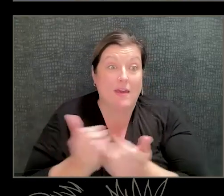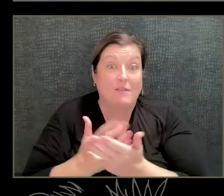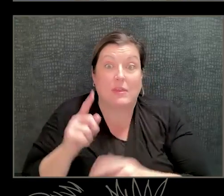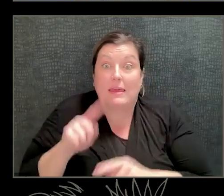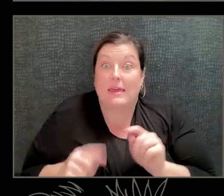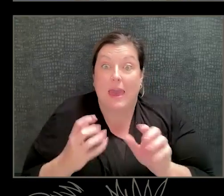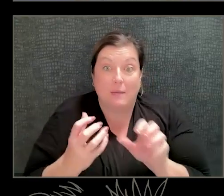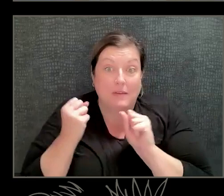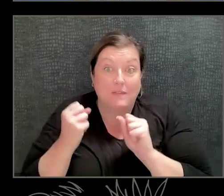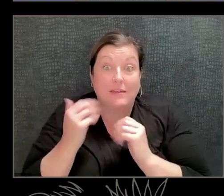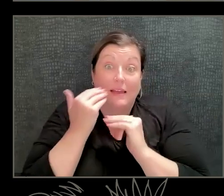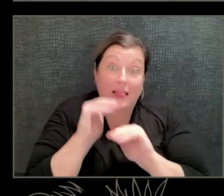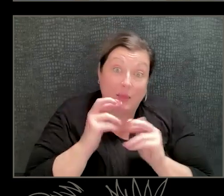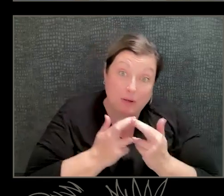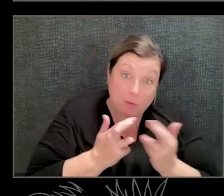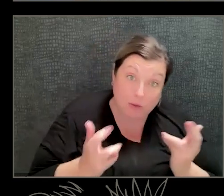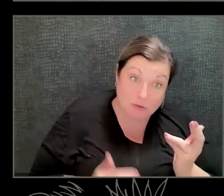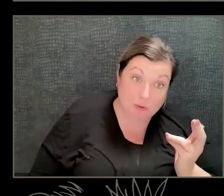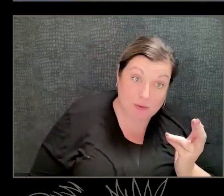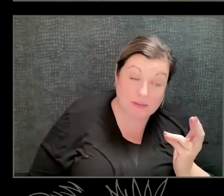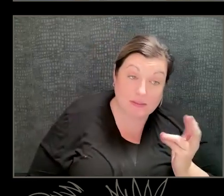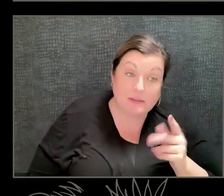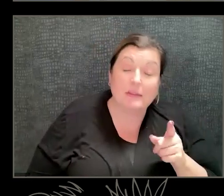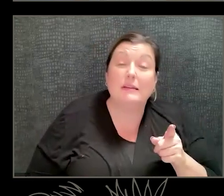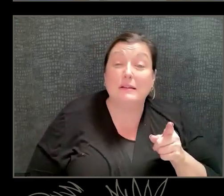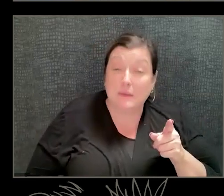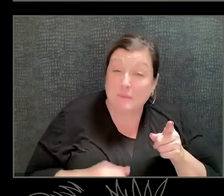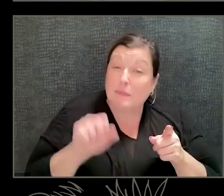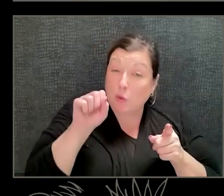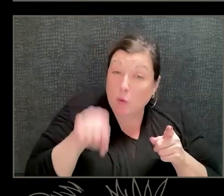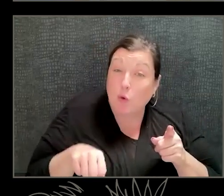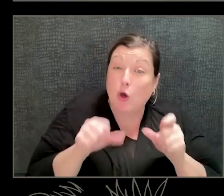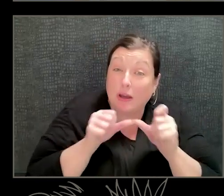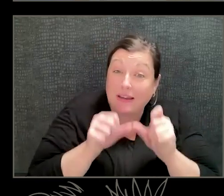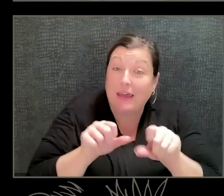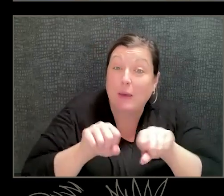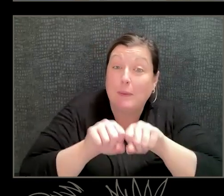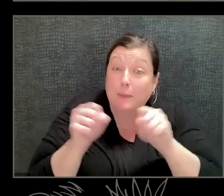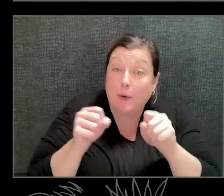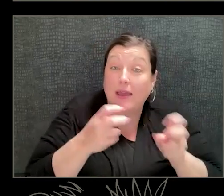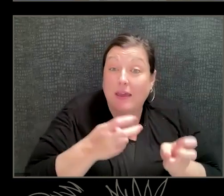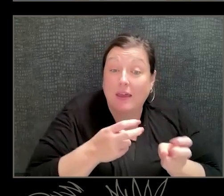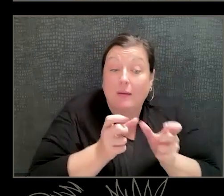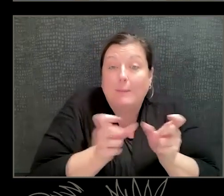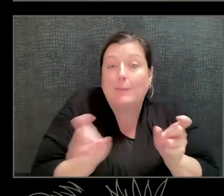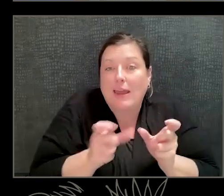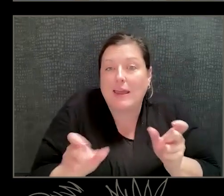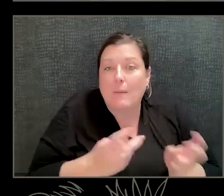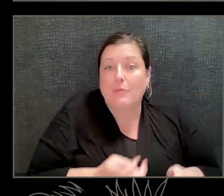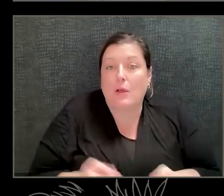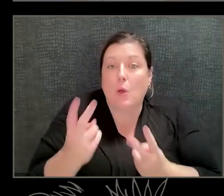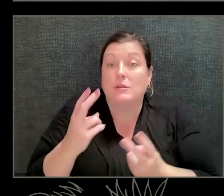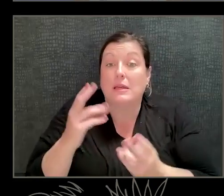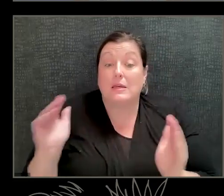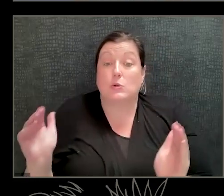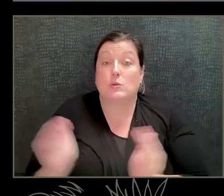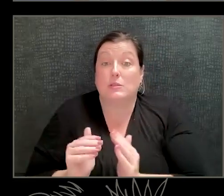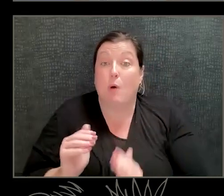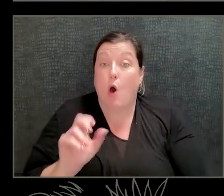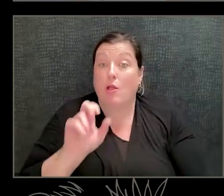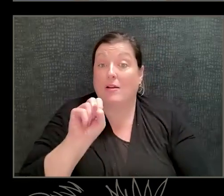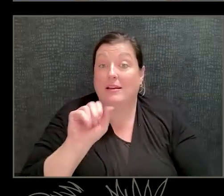fast. There's limited resources. And you could keep breaking these loaders up into those smaller and smaller synthetic loaders, but that's going to get